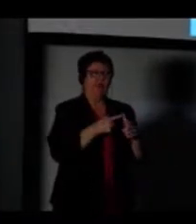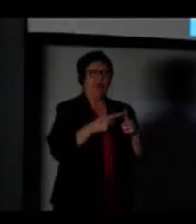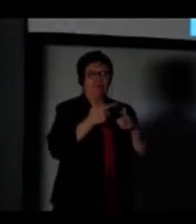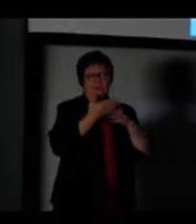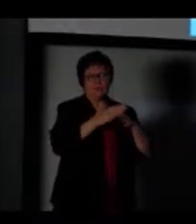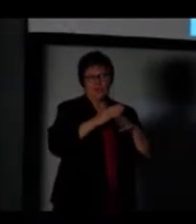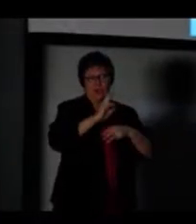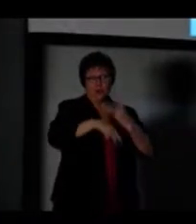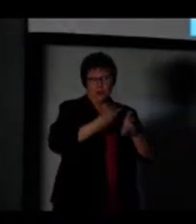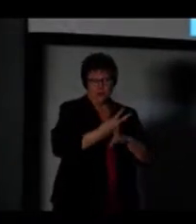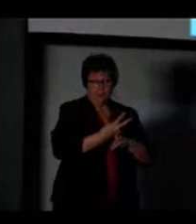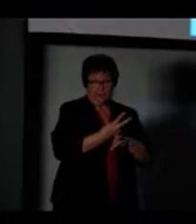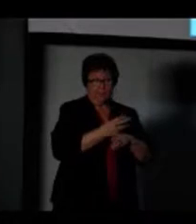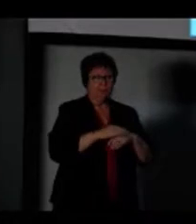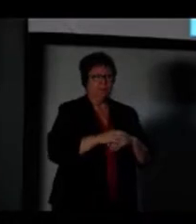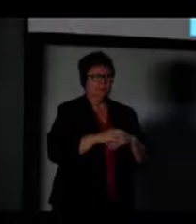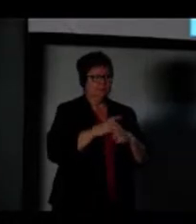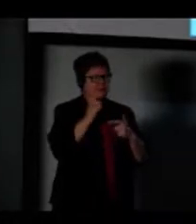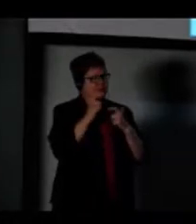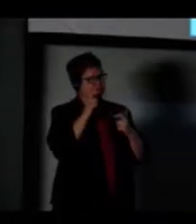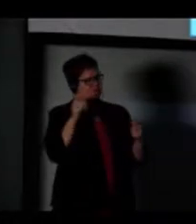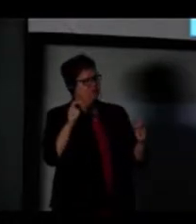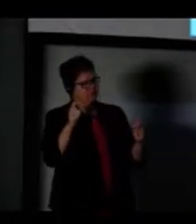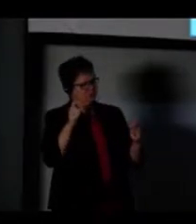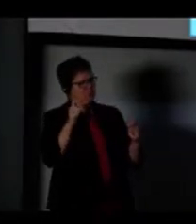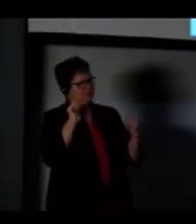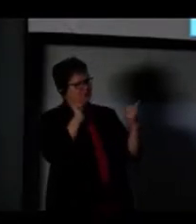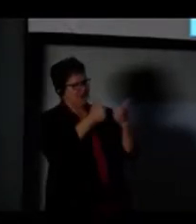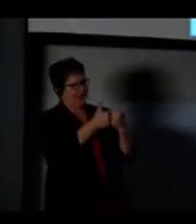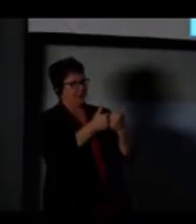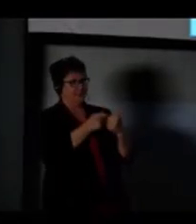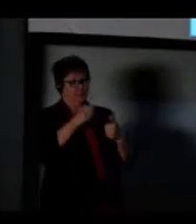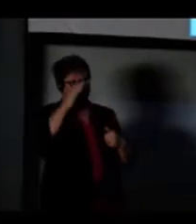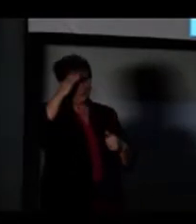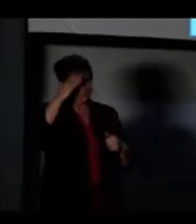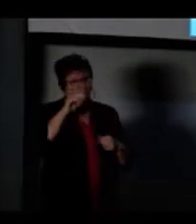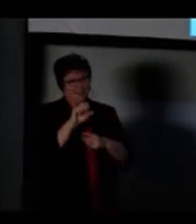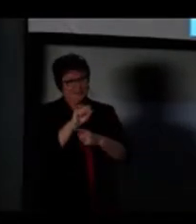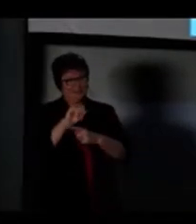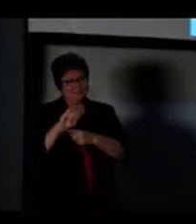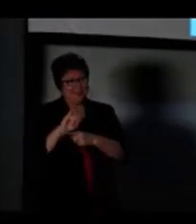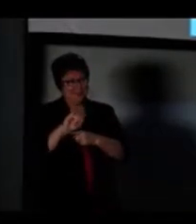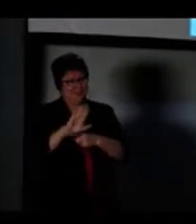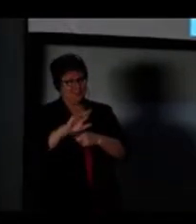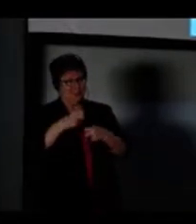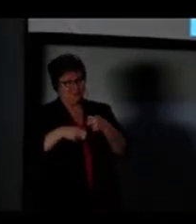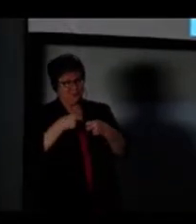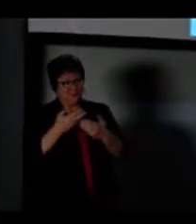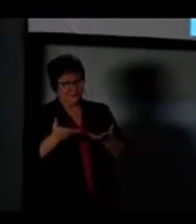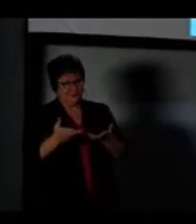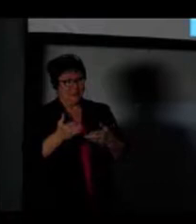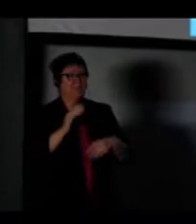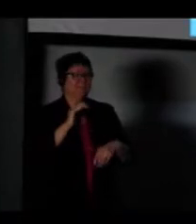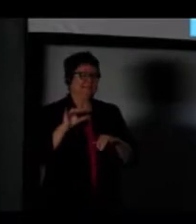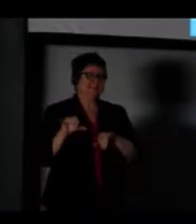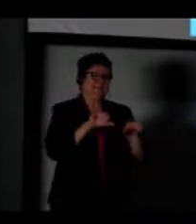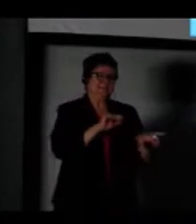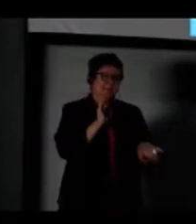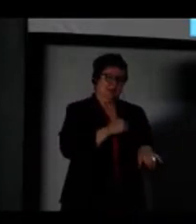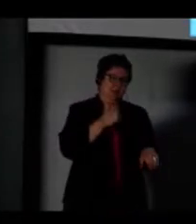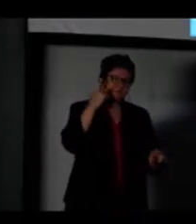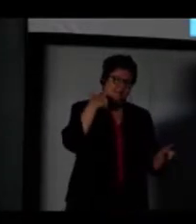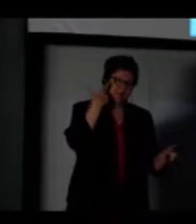big challenge. You know what it's like at the Smithsonian? We have similar issues here in London. That's a big challenge even to do it within